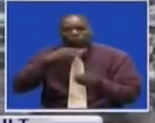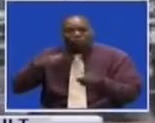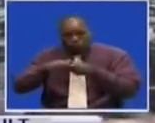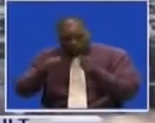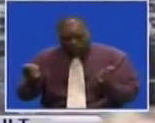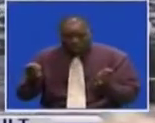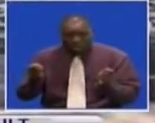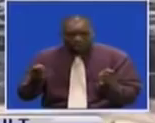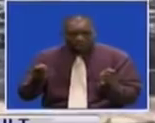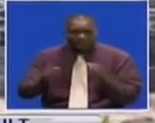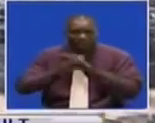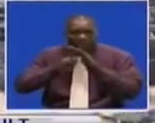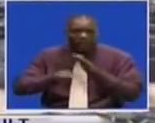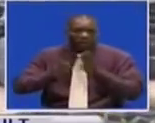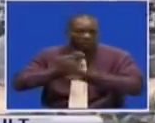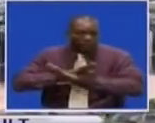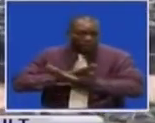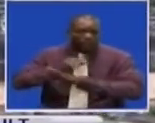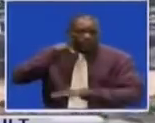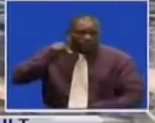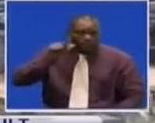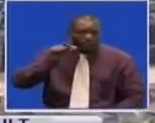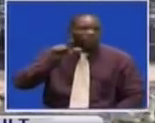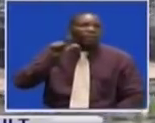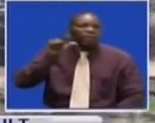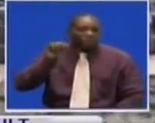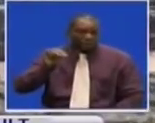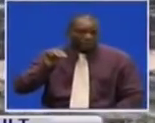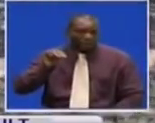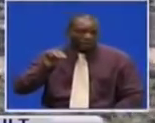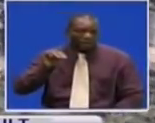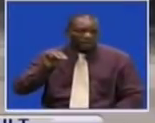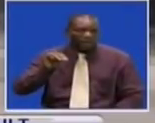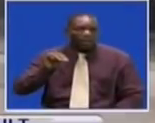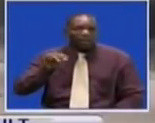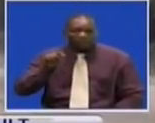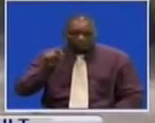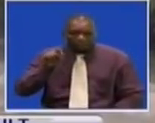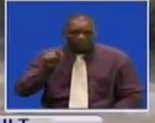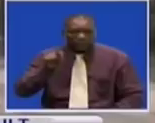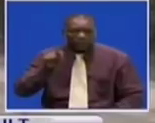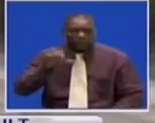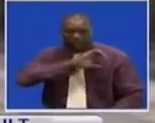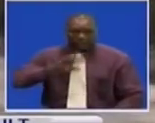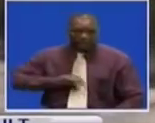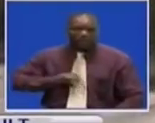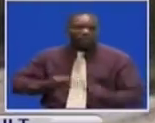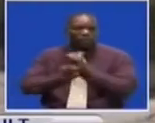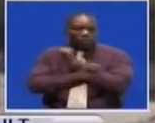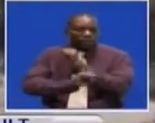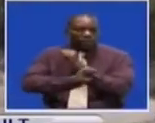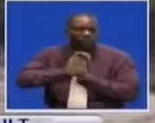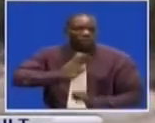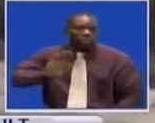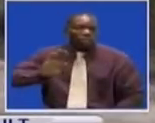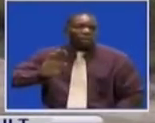Zampam. The nation knows that Zampam is a state-owned company, and